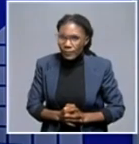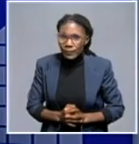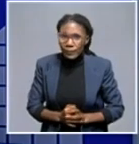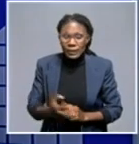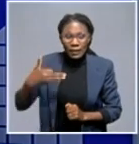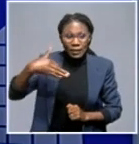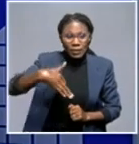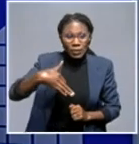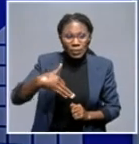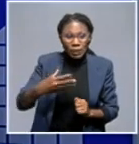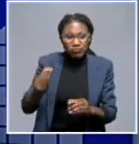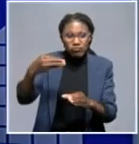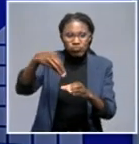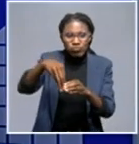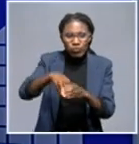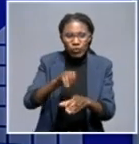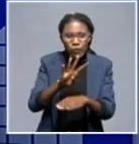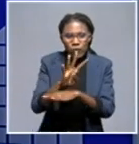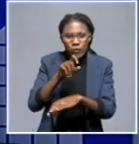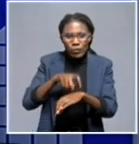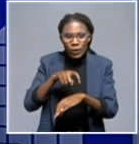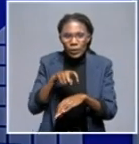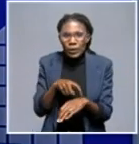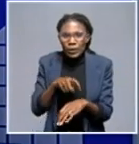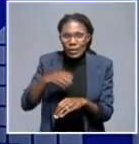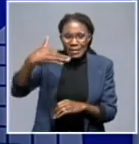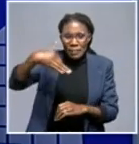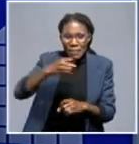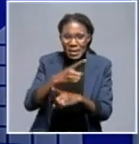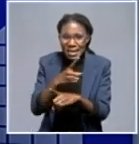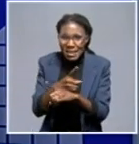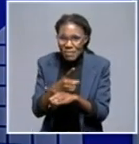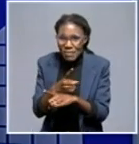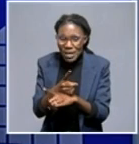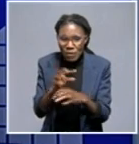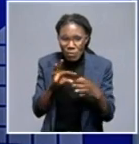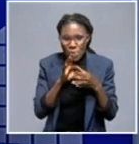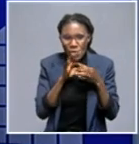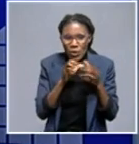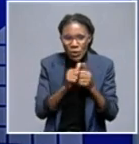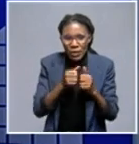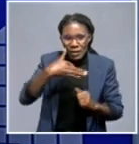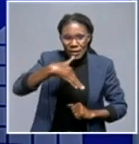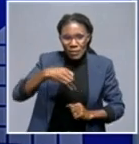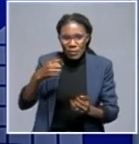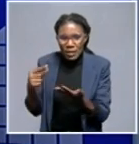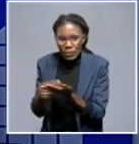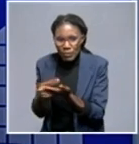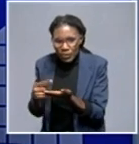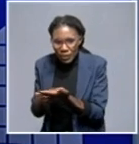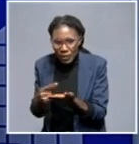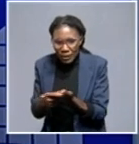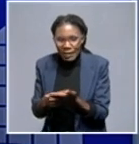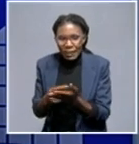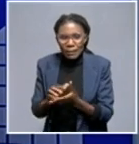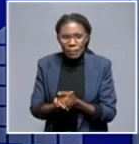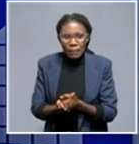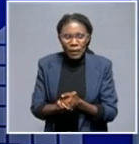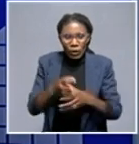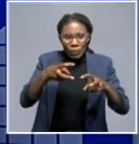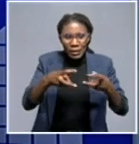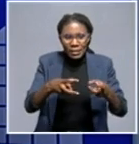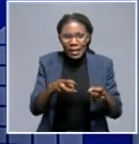Namibia will participate in the fourth session of the Namibia-Ghana Joint Permanent Commission of Cooperation in Accra, Ghana. Now, the meeting